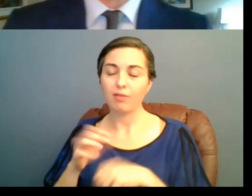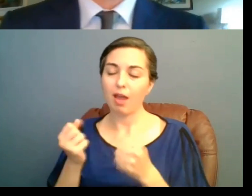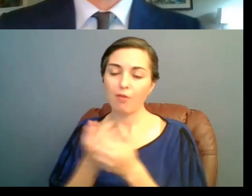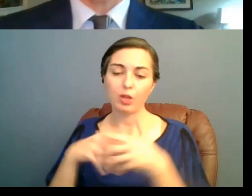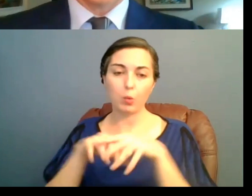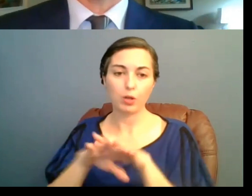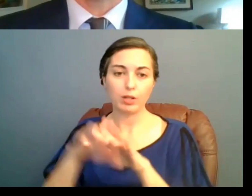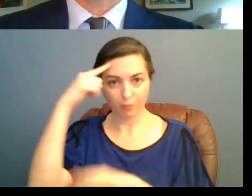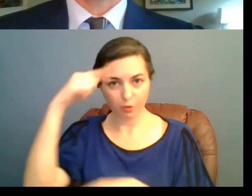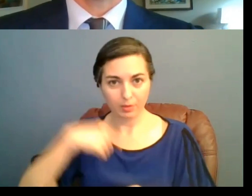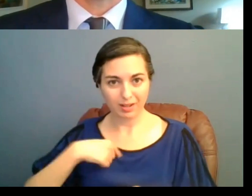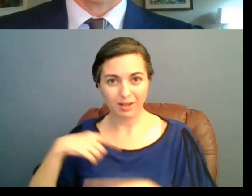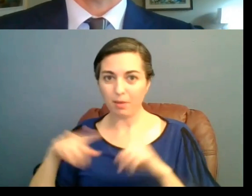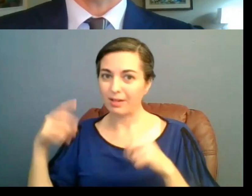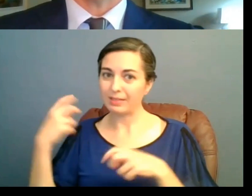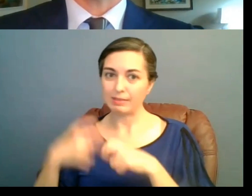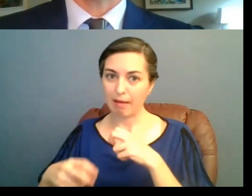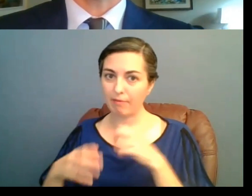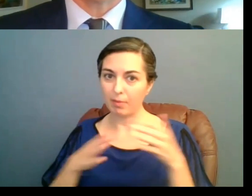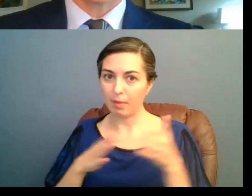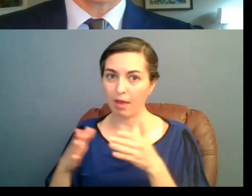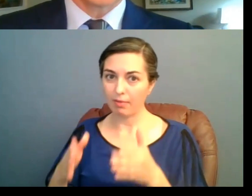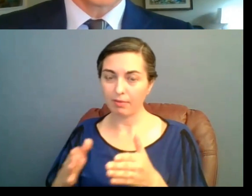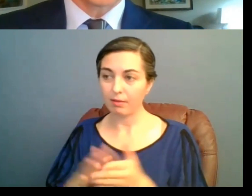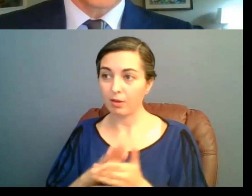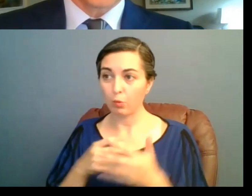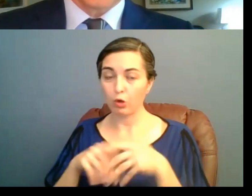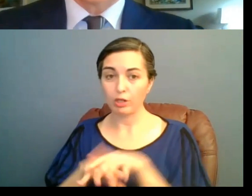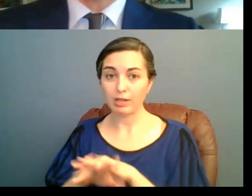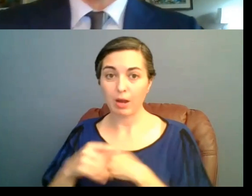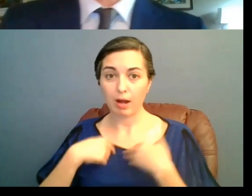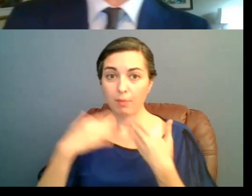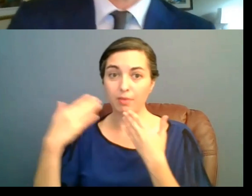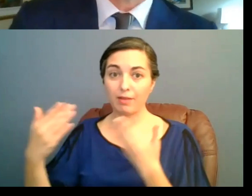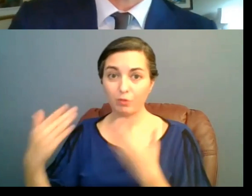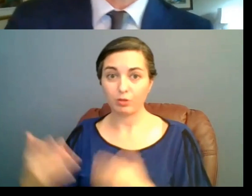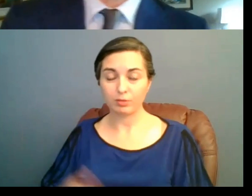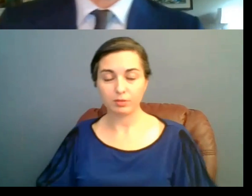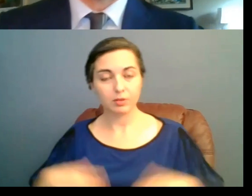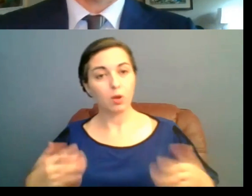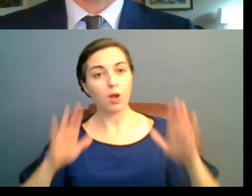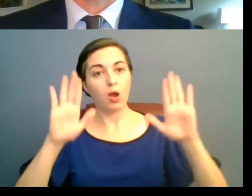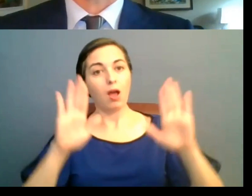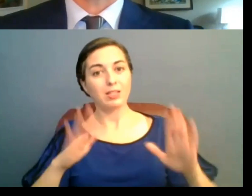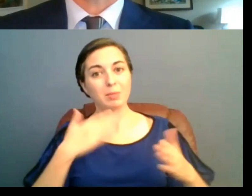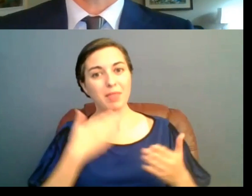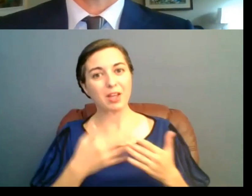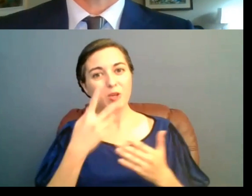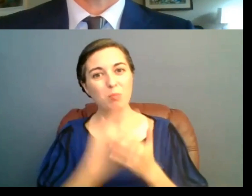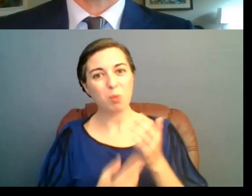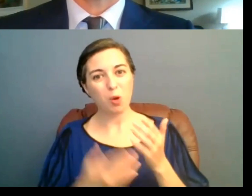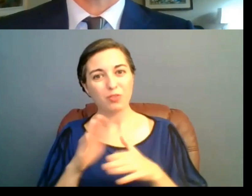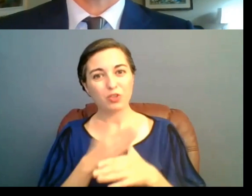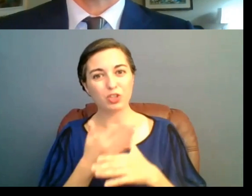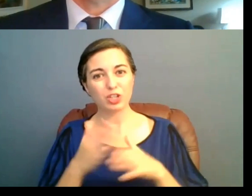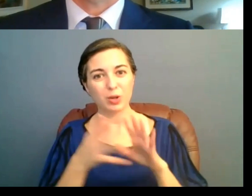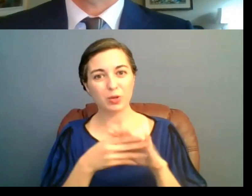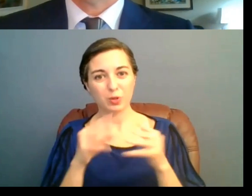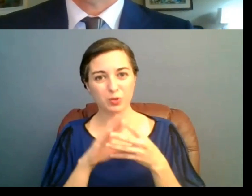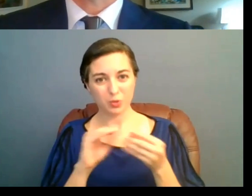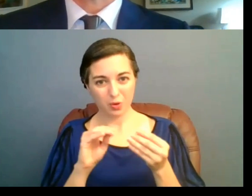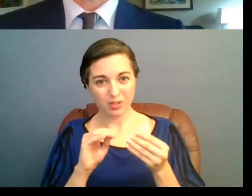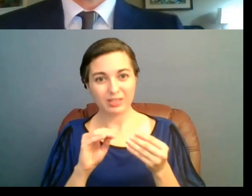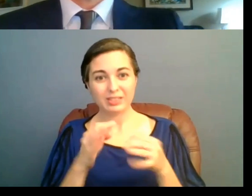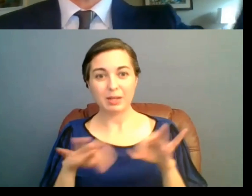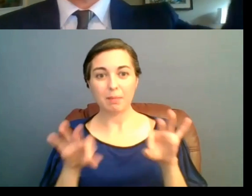path. But it worked out and I'm very thankful. Awesome. Thank you for both sharing your stories. I think it's important to